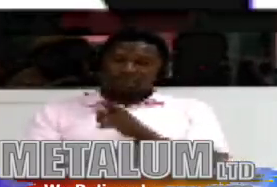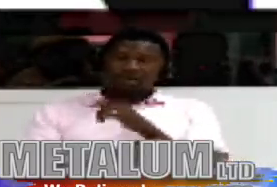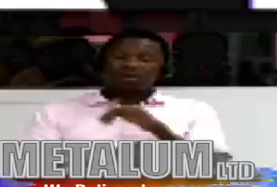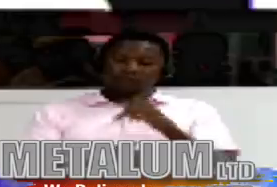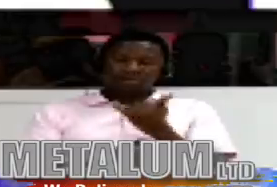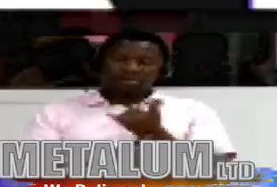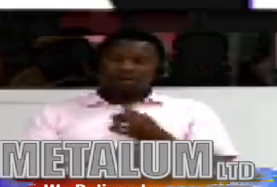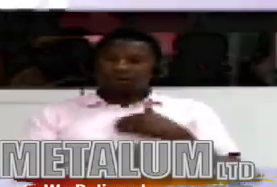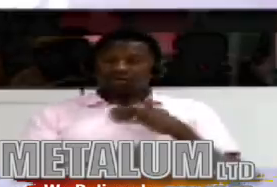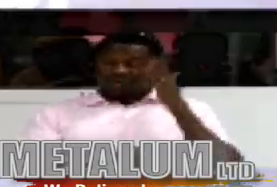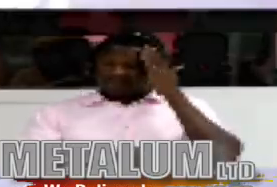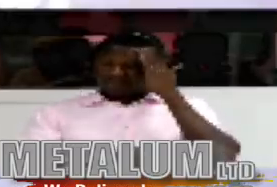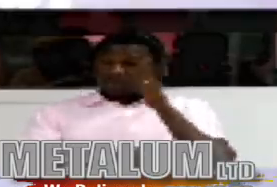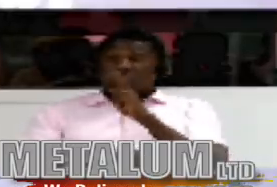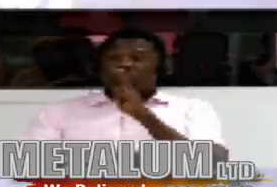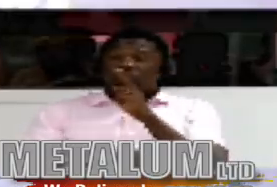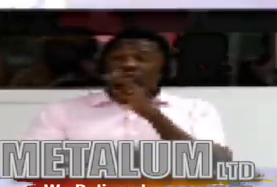that?